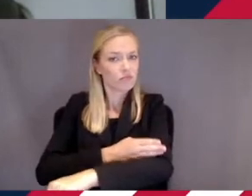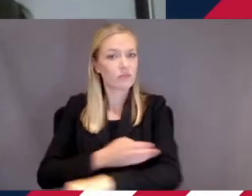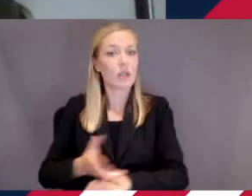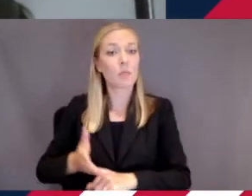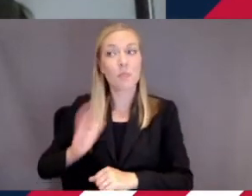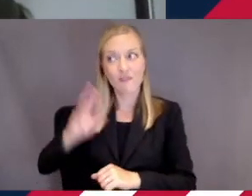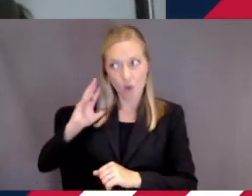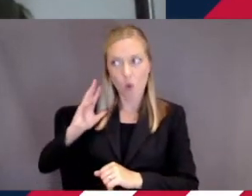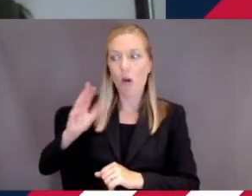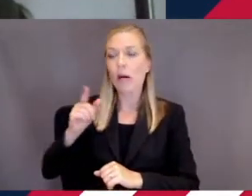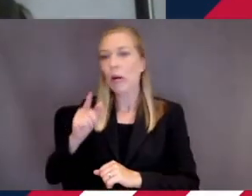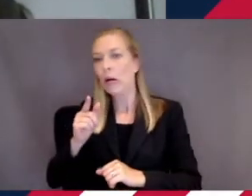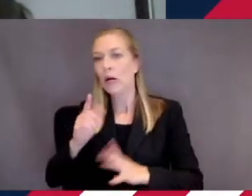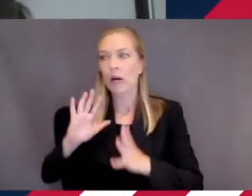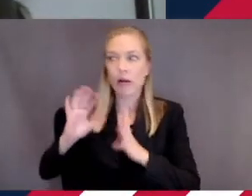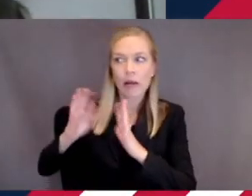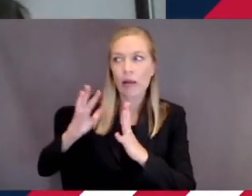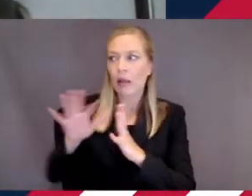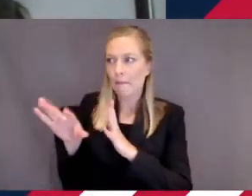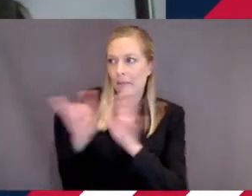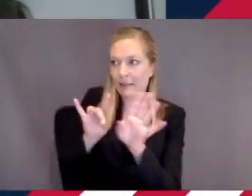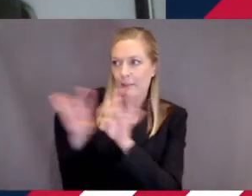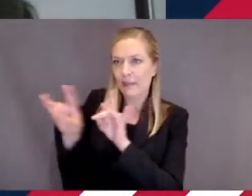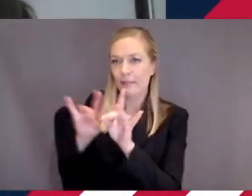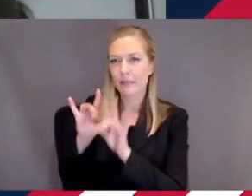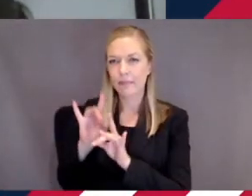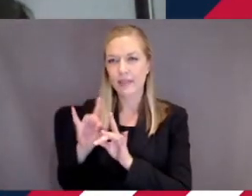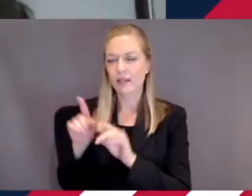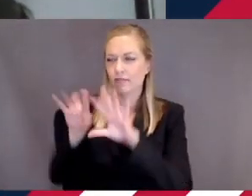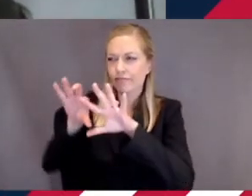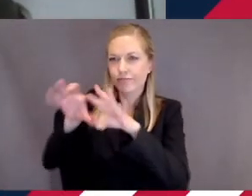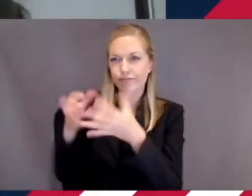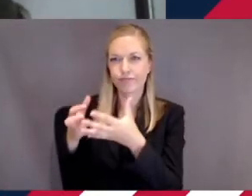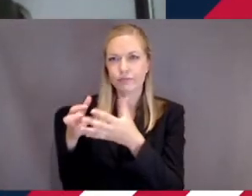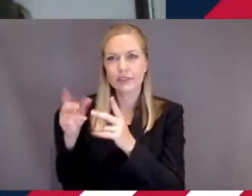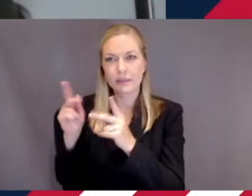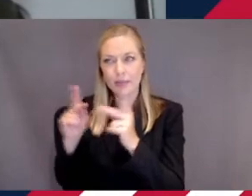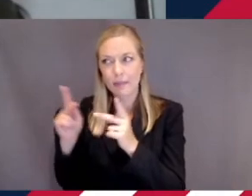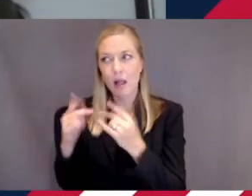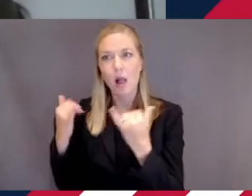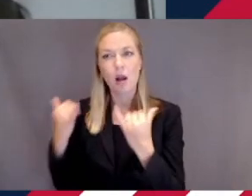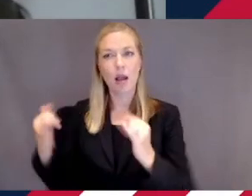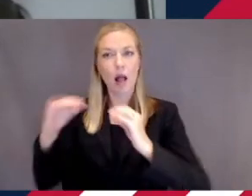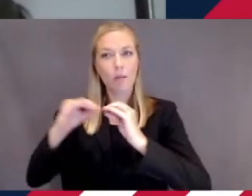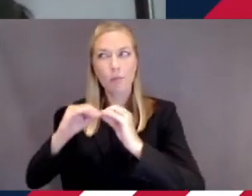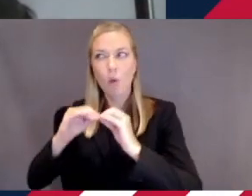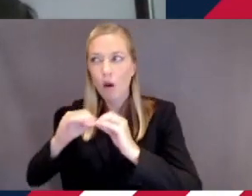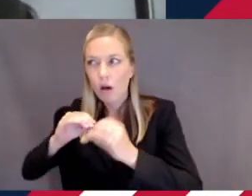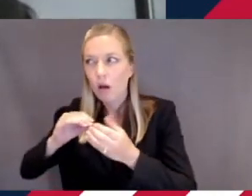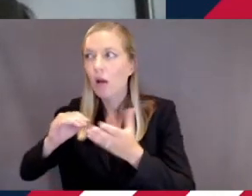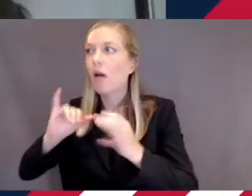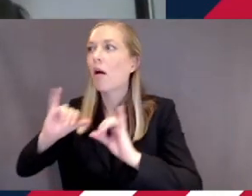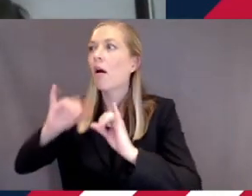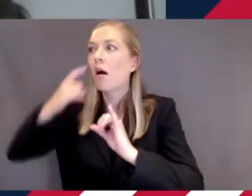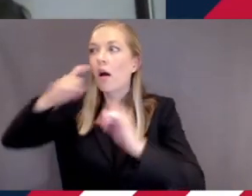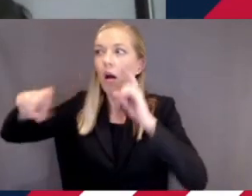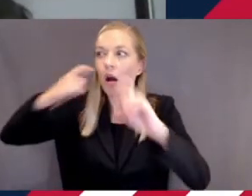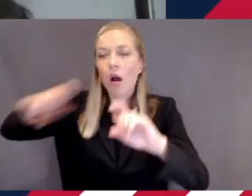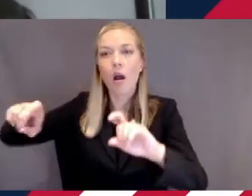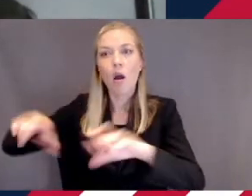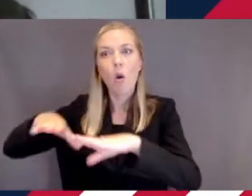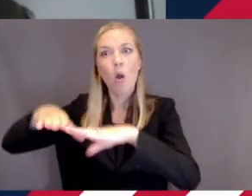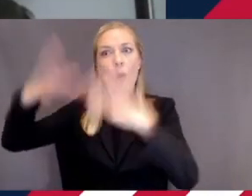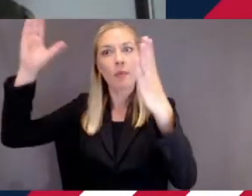government anywhere in the world. This, I understand people like to complain about